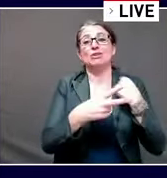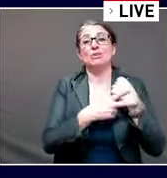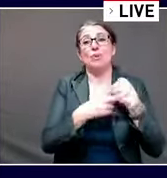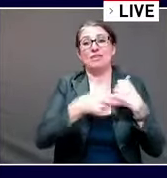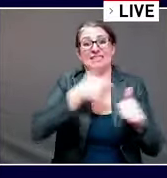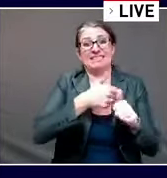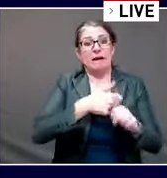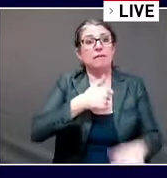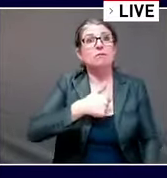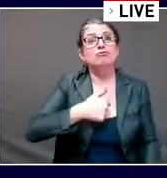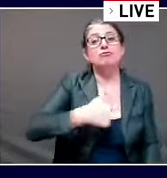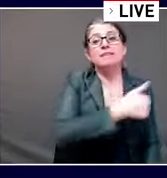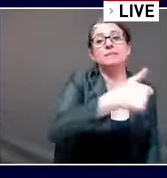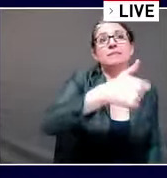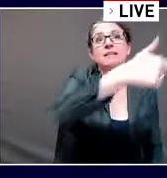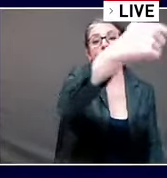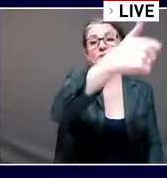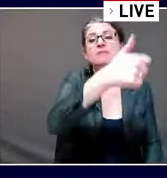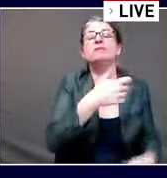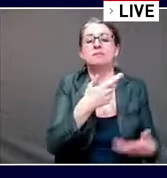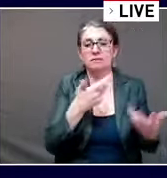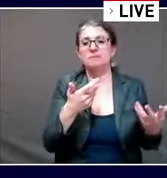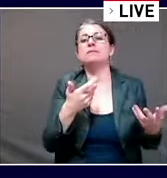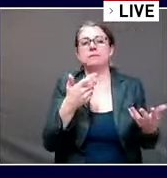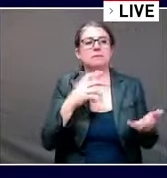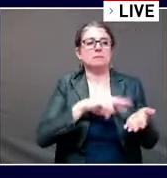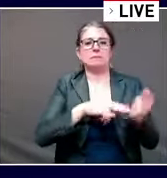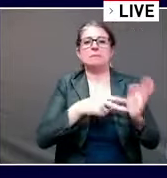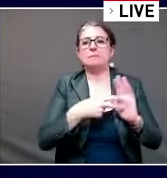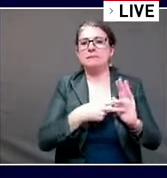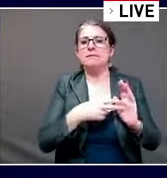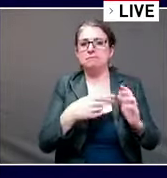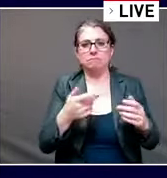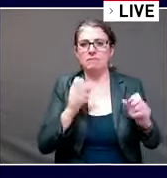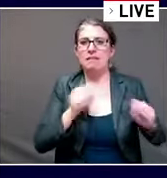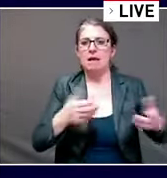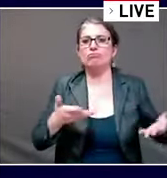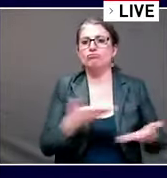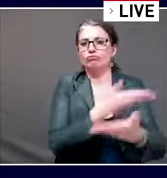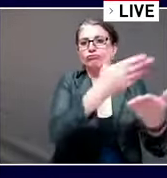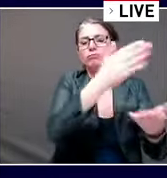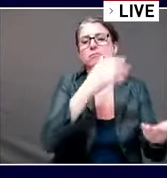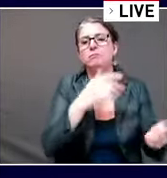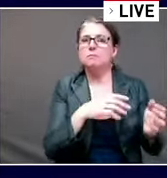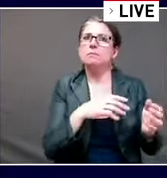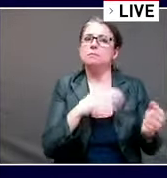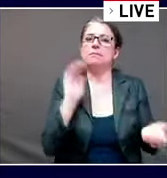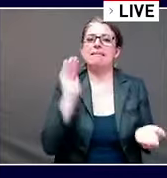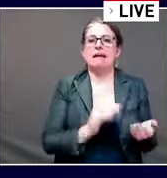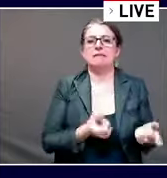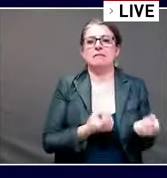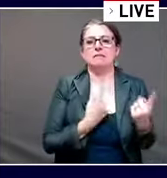the same, but storage and transport will probably be a little bit less costly. But the reason I'm hedging is that